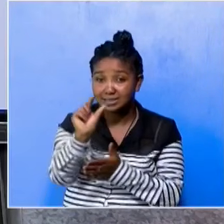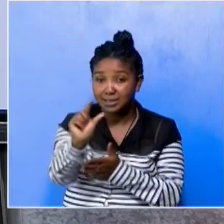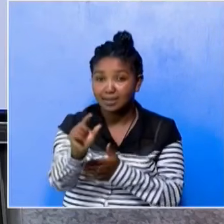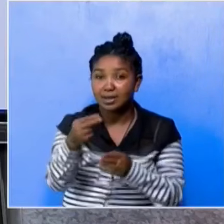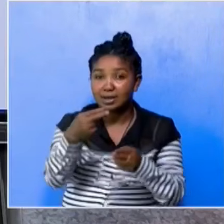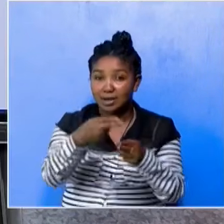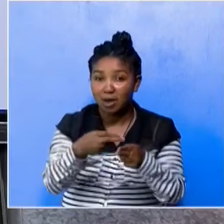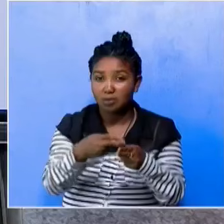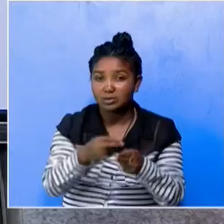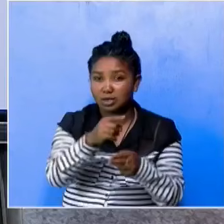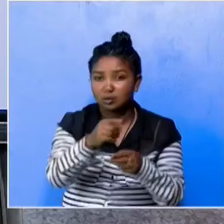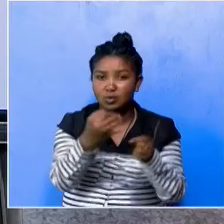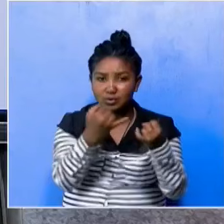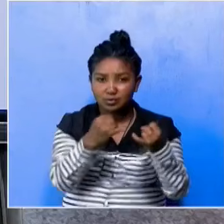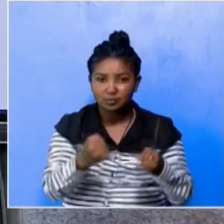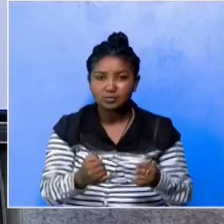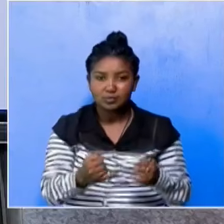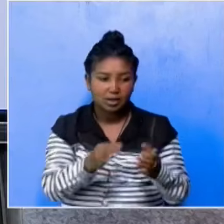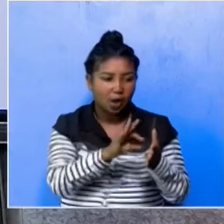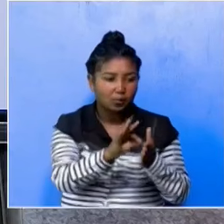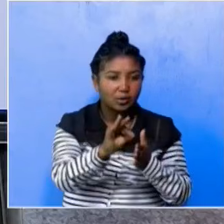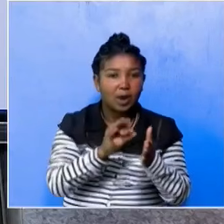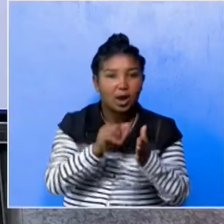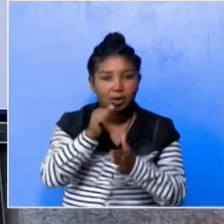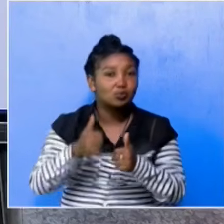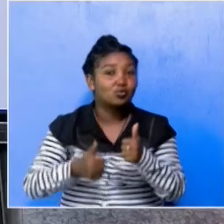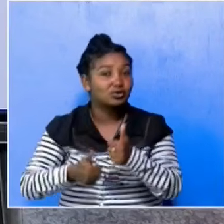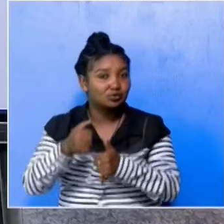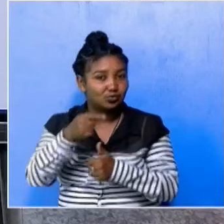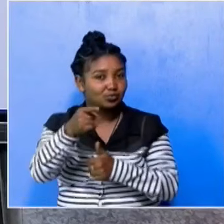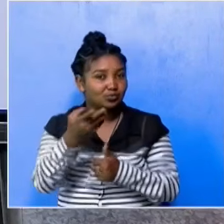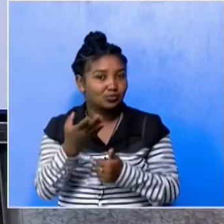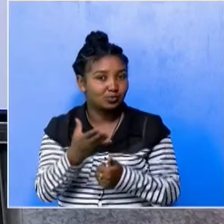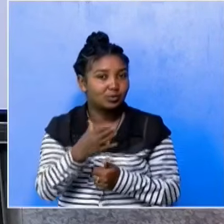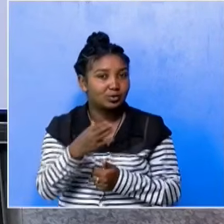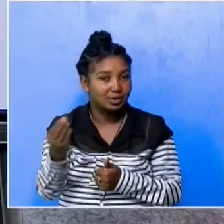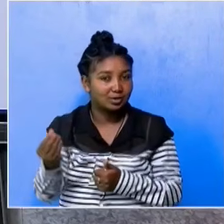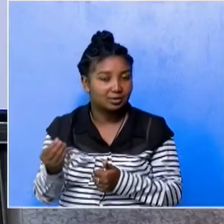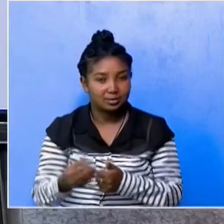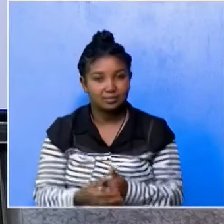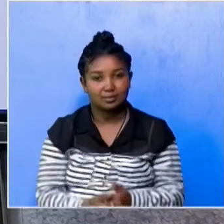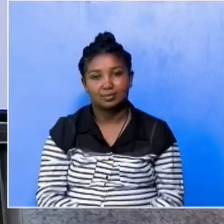nouns here, then categorize them under countable and uncountable. And then